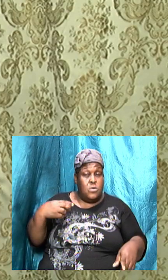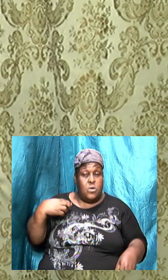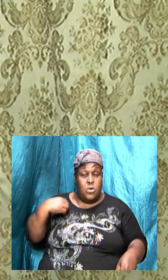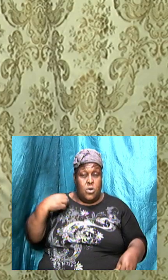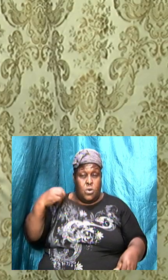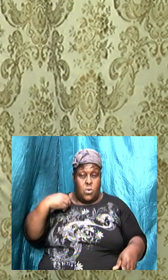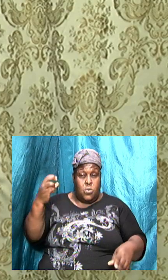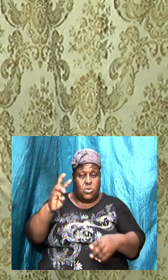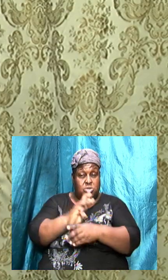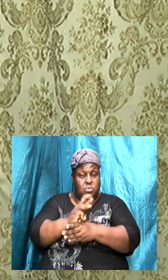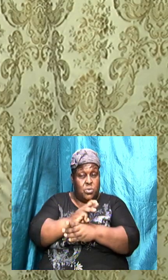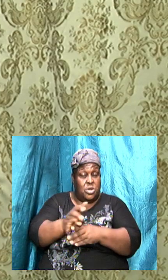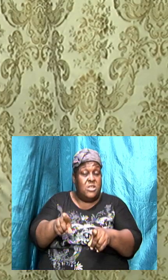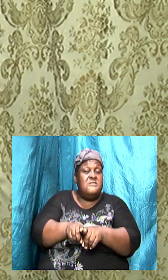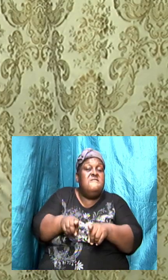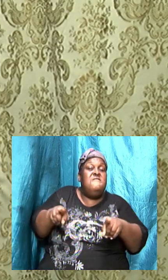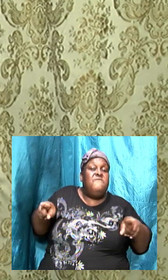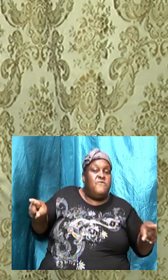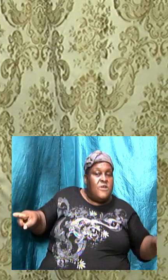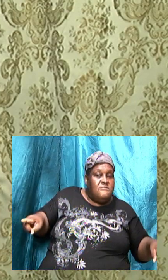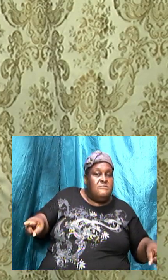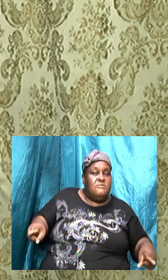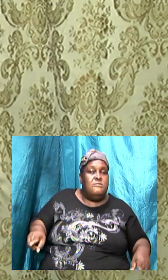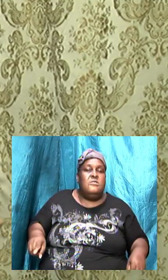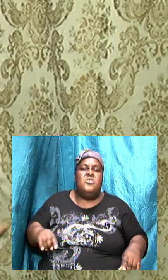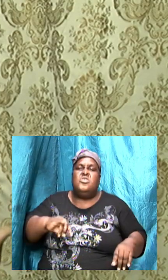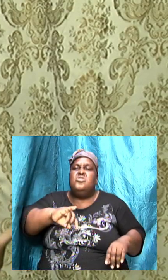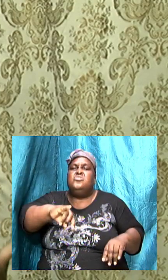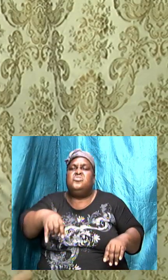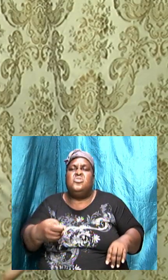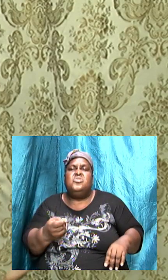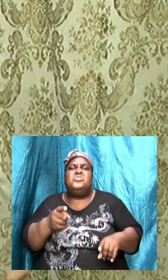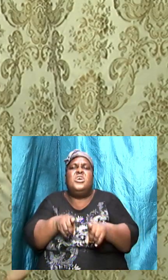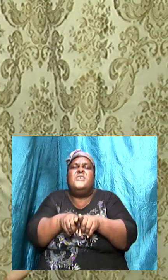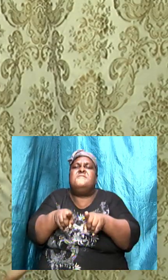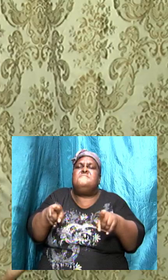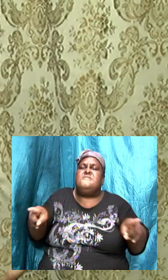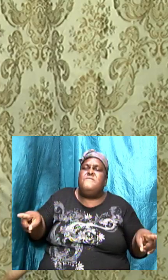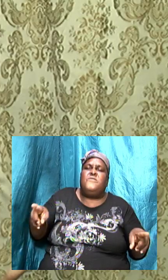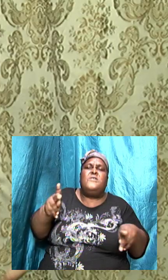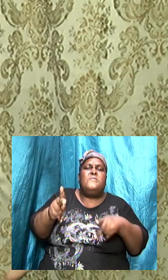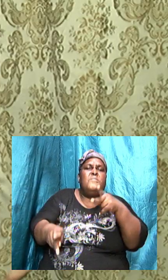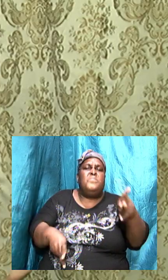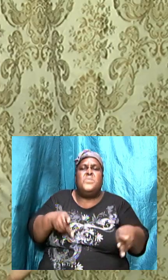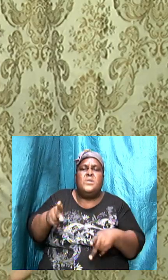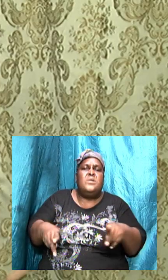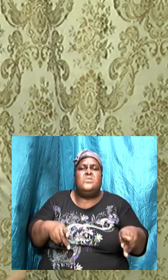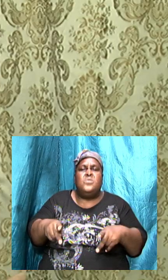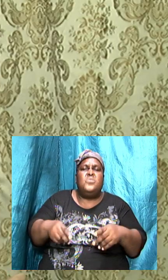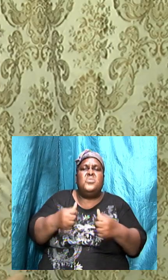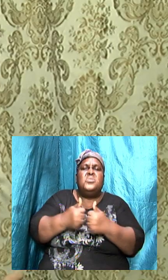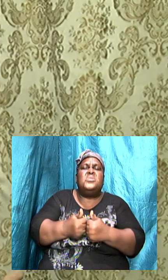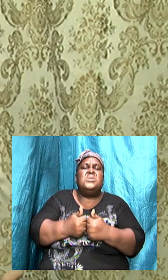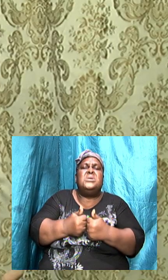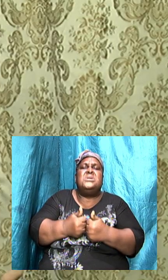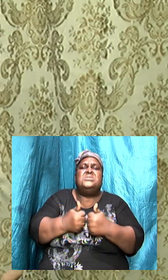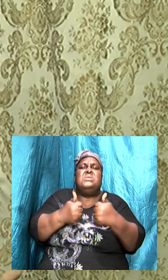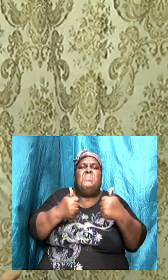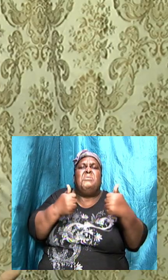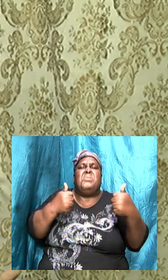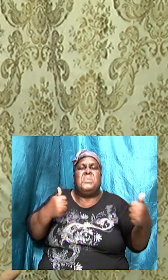wear was different. It was just a different people. They were set apart.